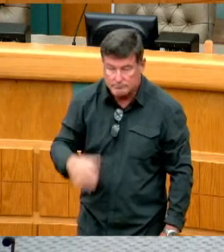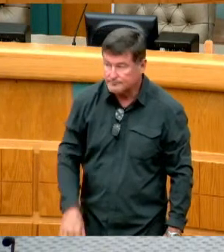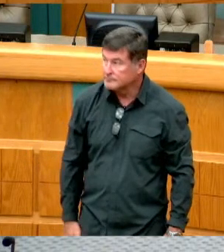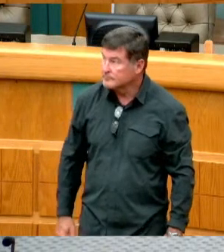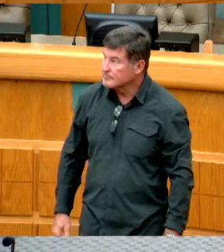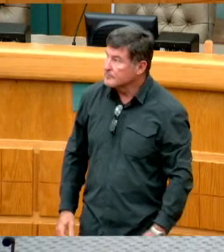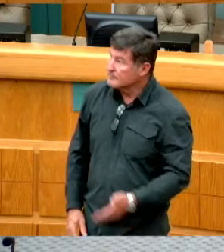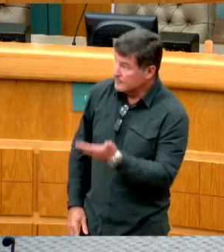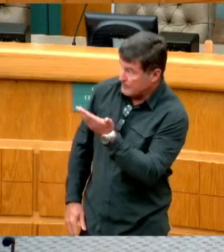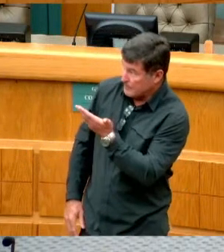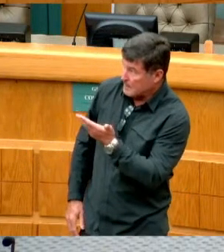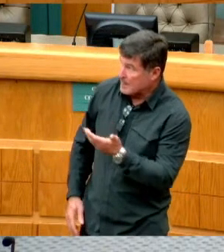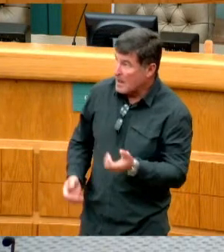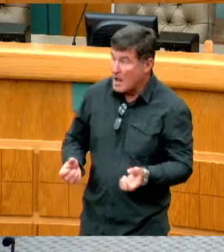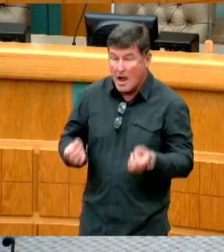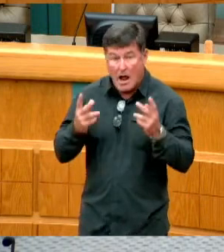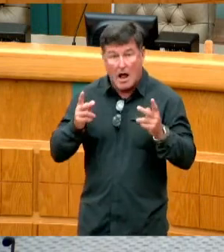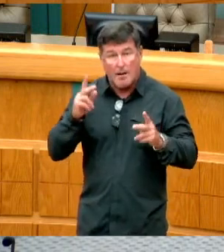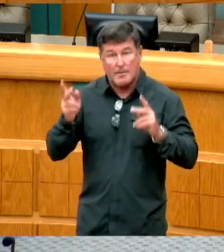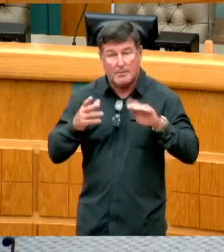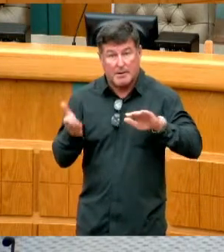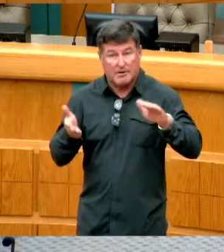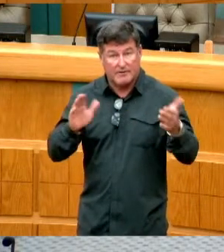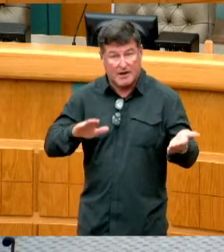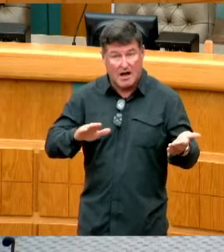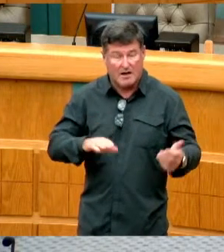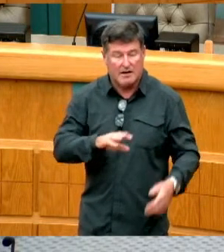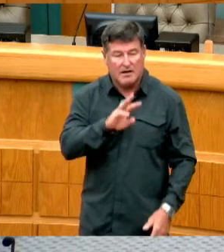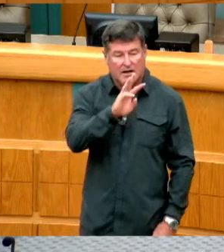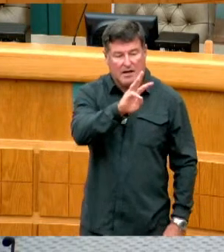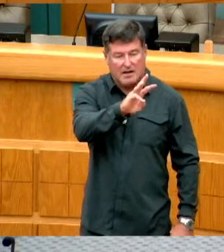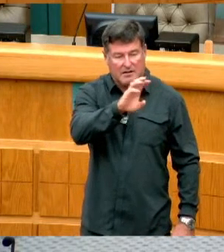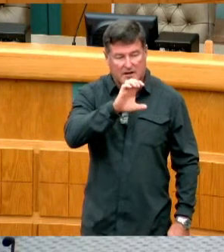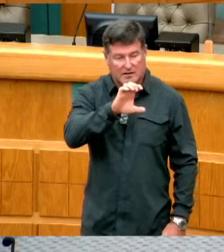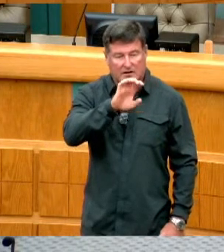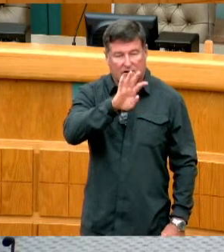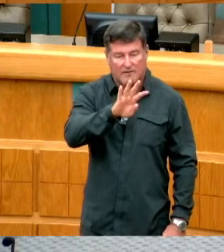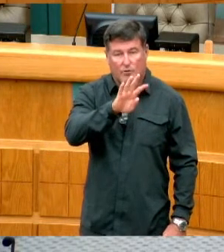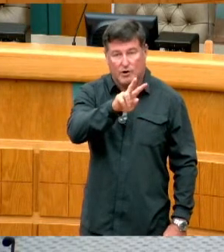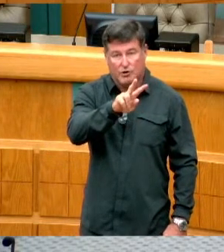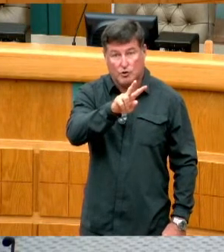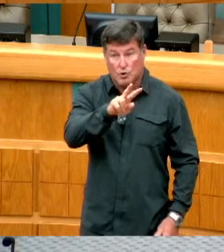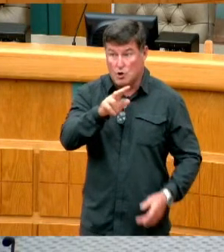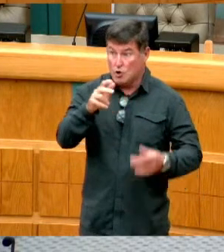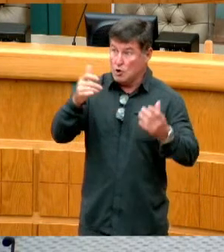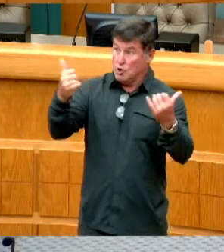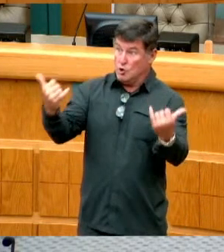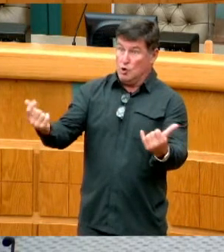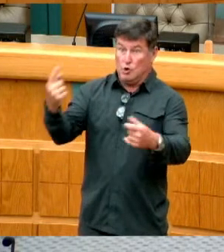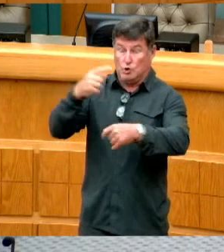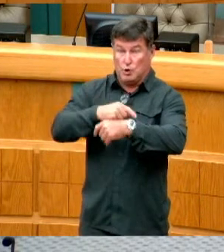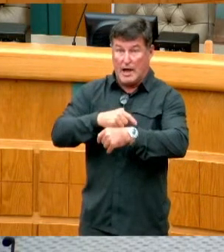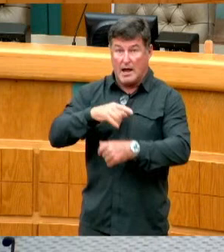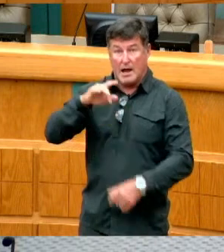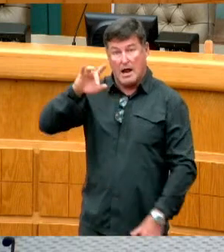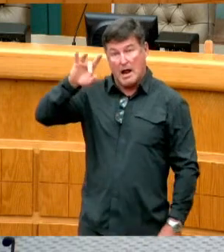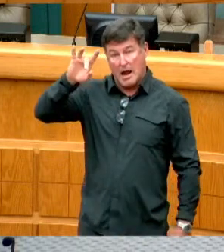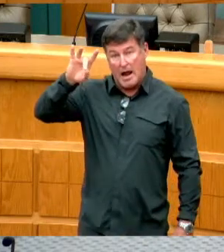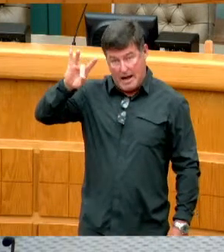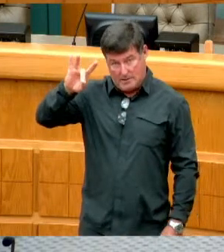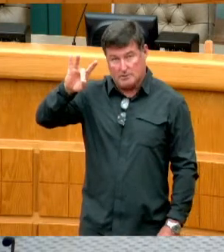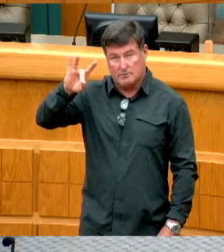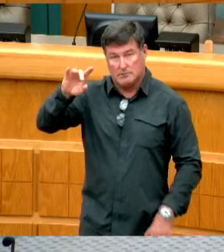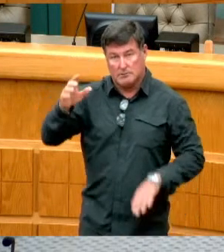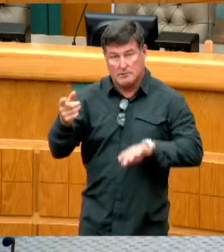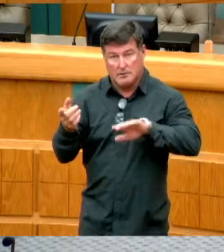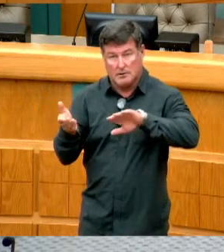for Nueces County, 642 deaths today. We had 8 deaths today. So my deepest